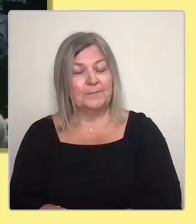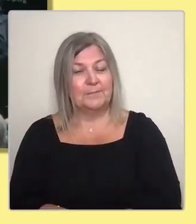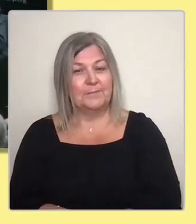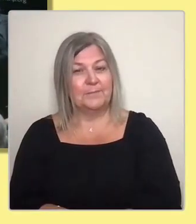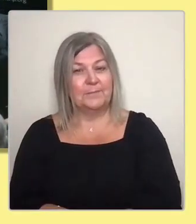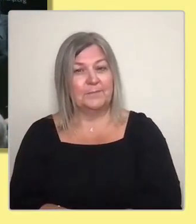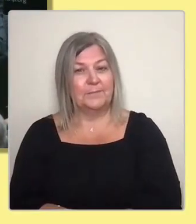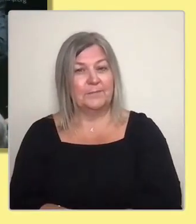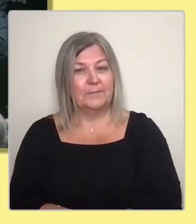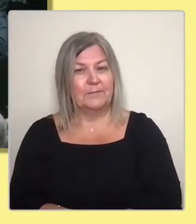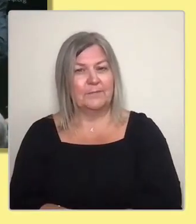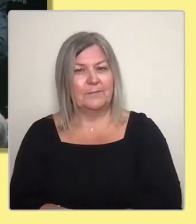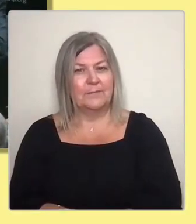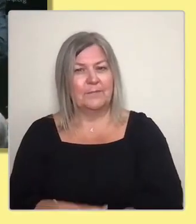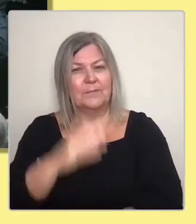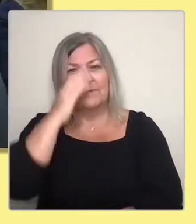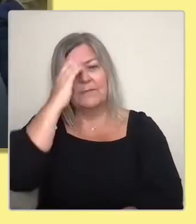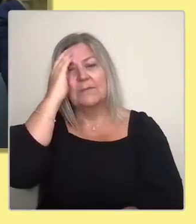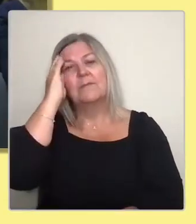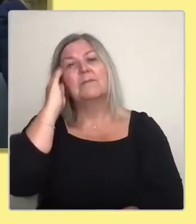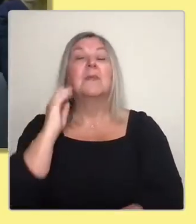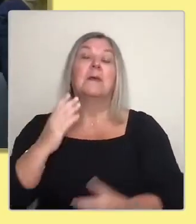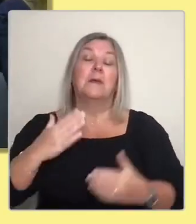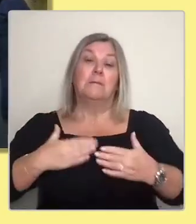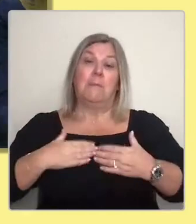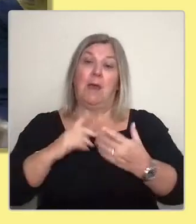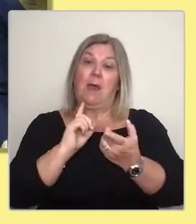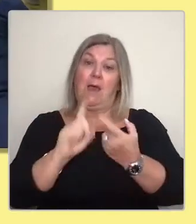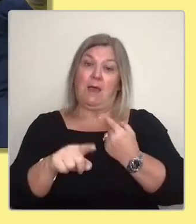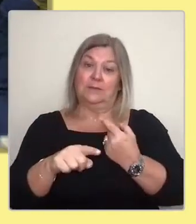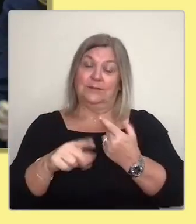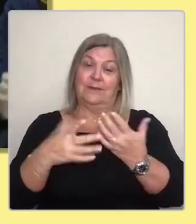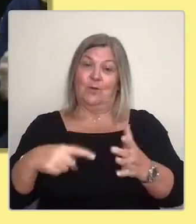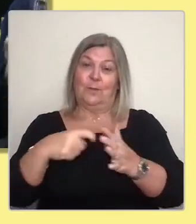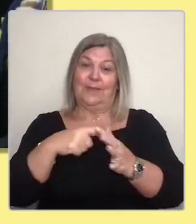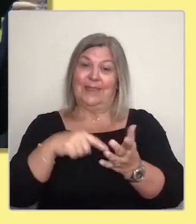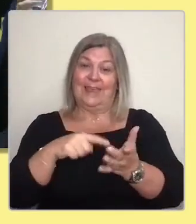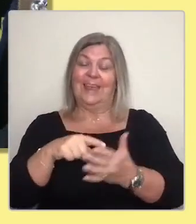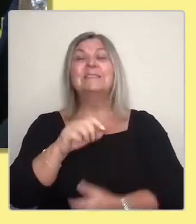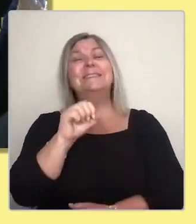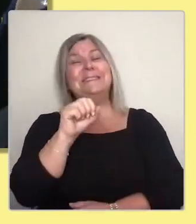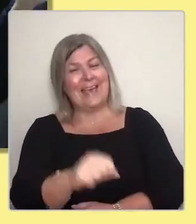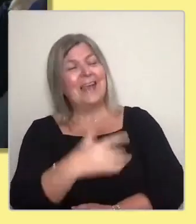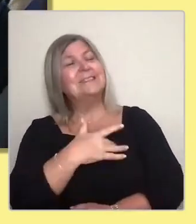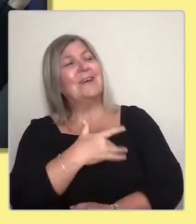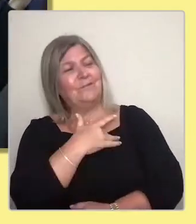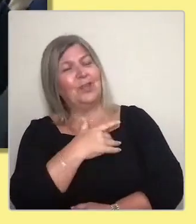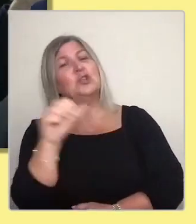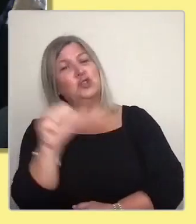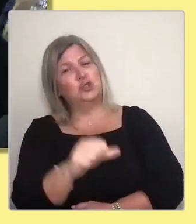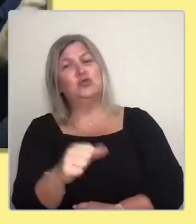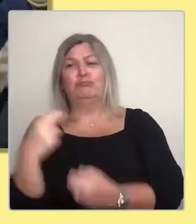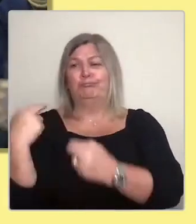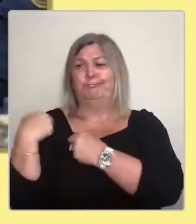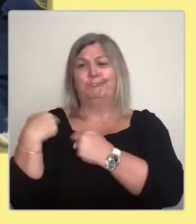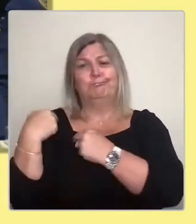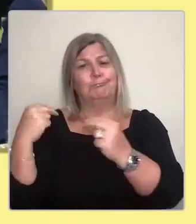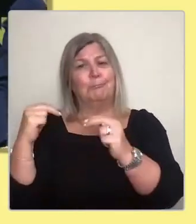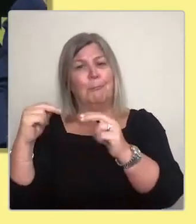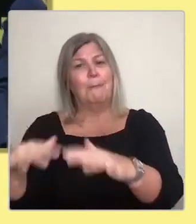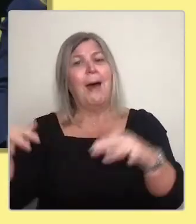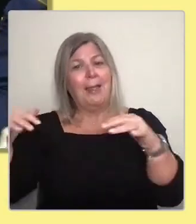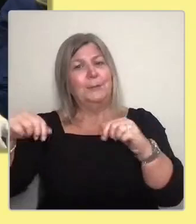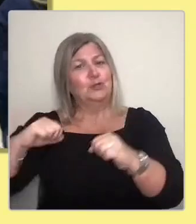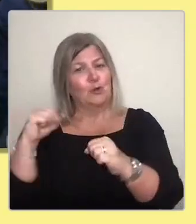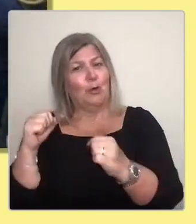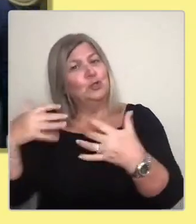Thank you. Kate. So the short answer is that, yes, I do think that broadcasting should be accountable to the Scottish Parliament. And it's always worth saying,